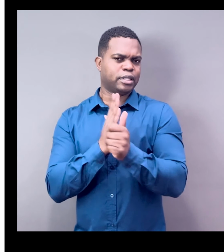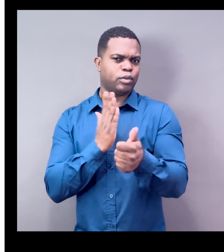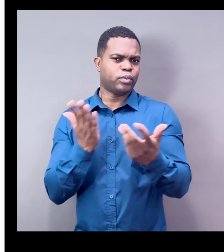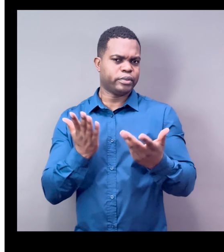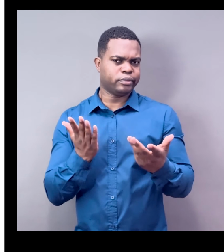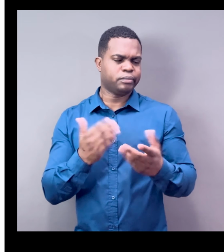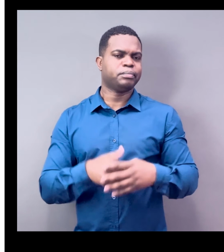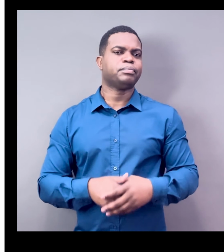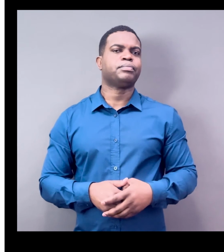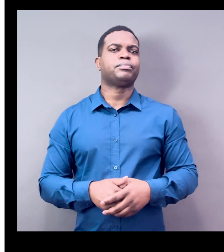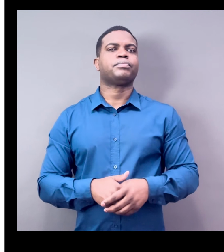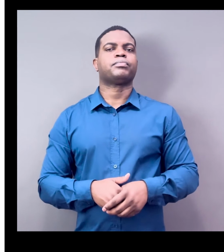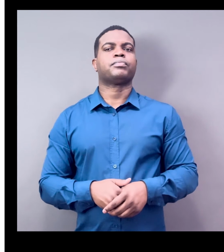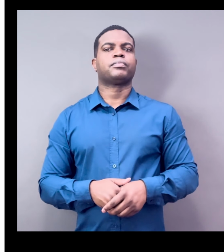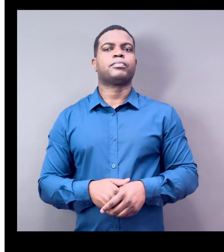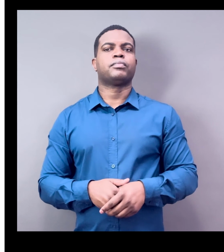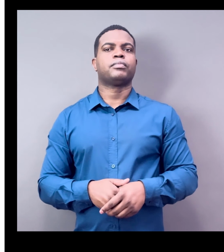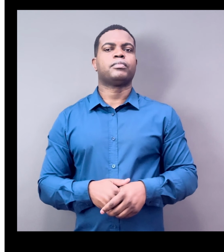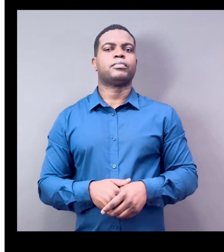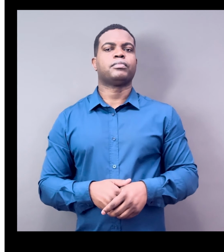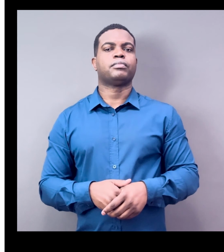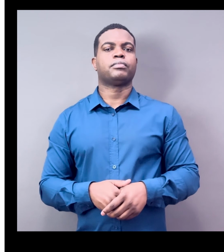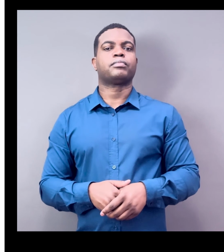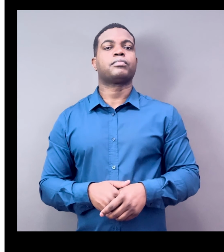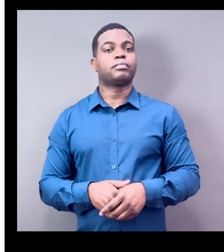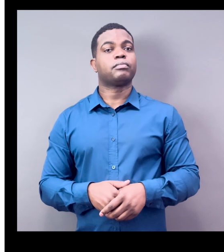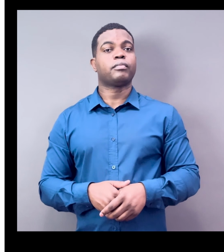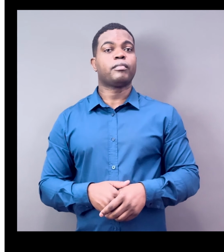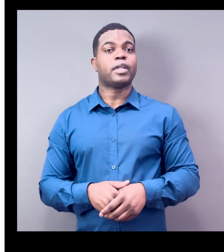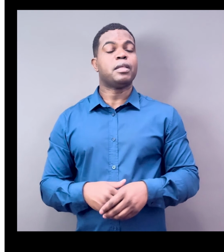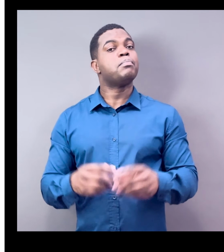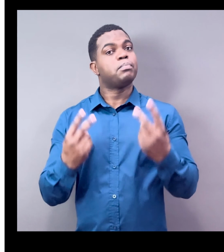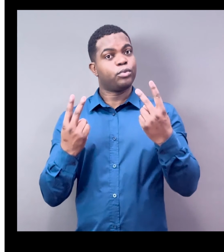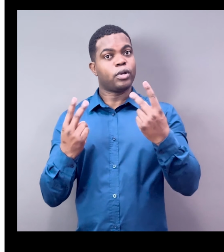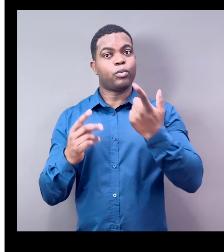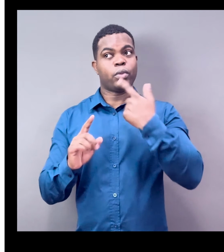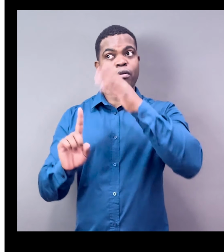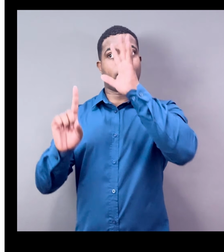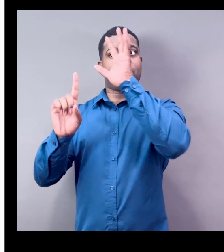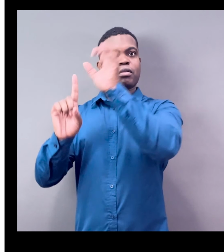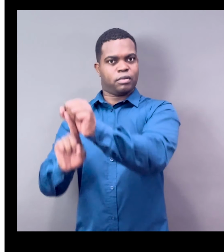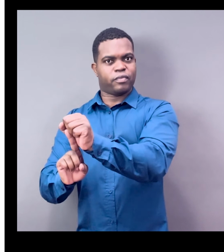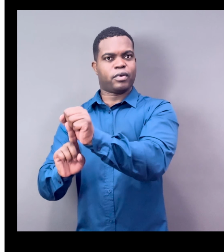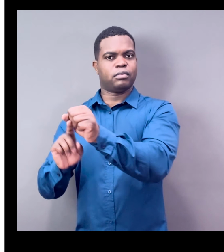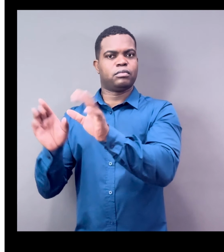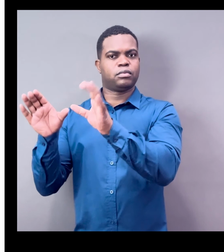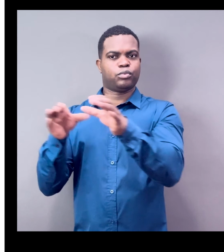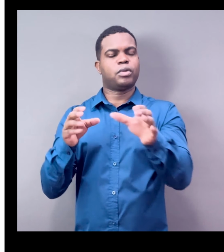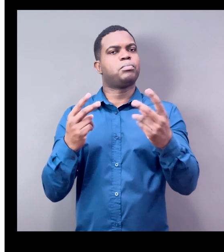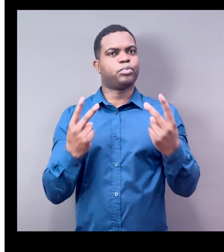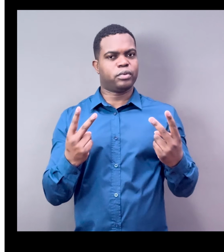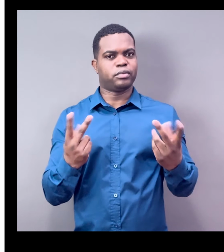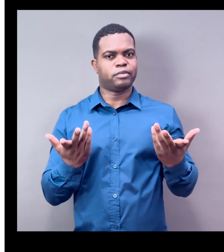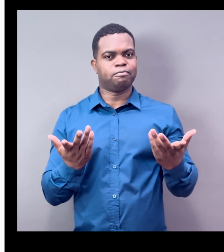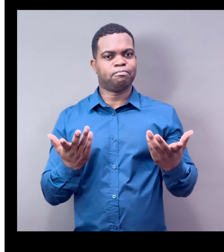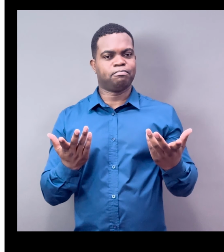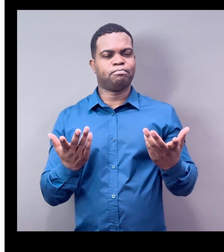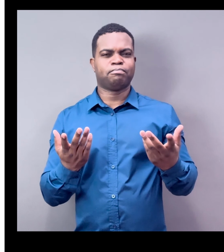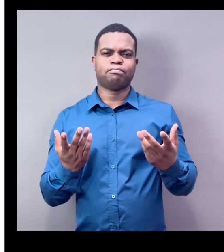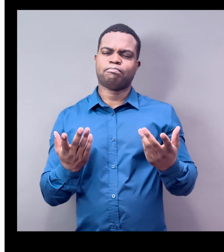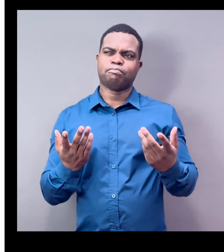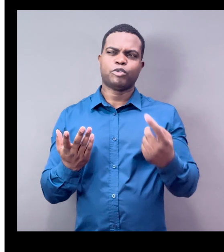Techniques for identifying stakeholders. We know the importance of identifying stakeholders. We know